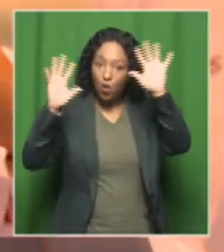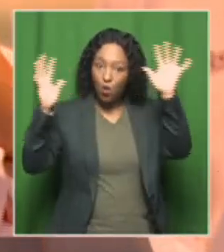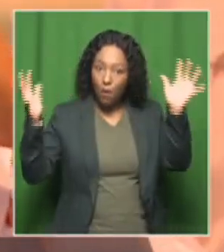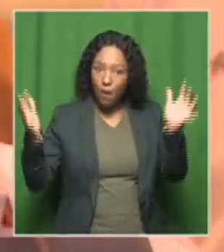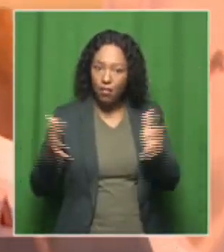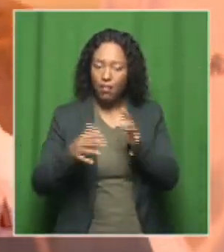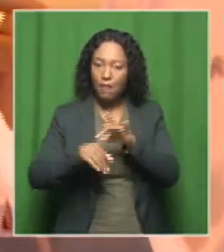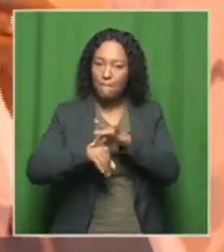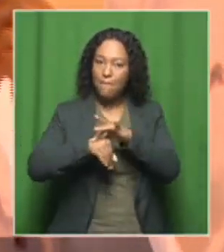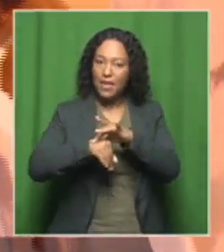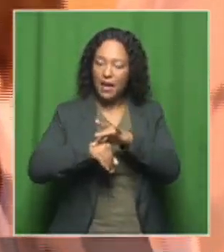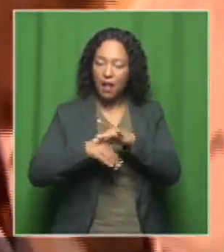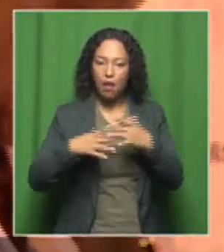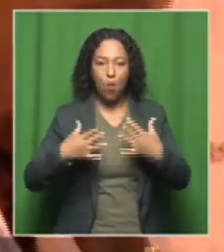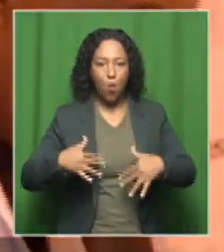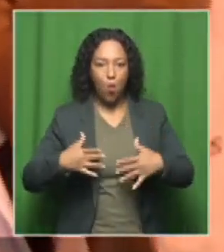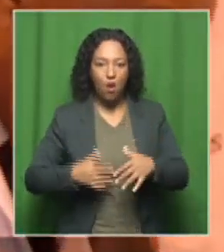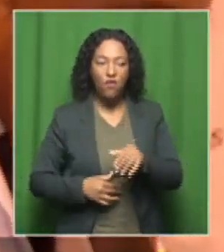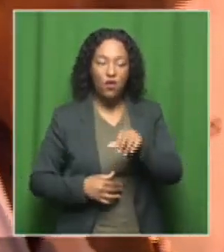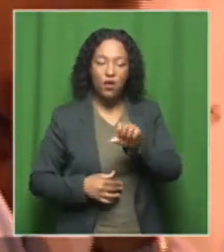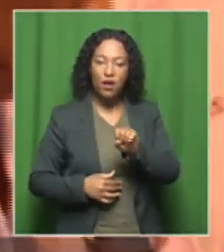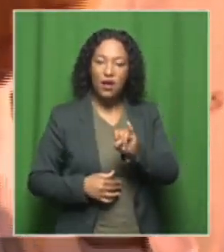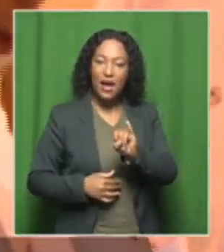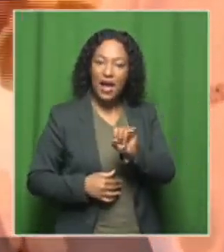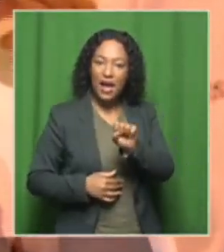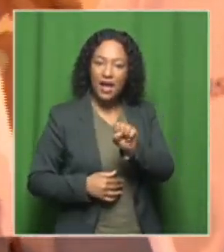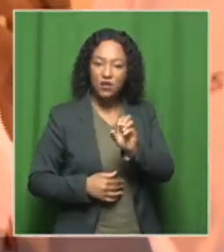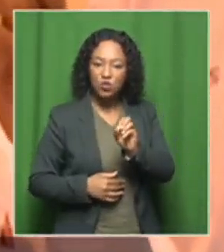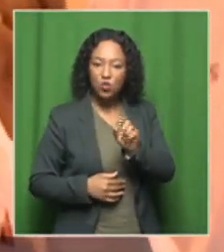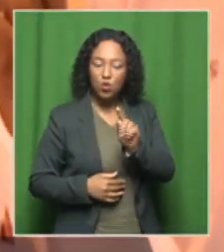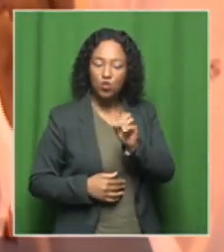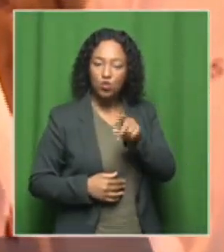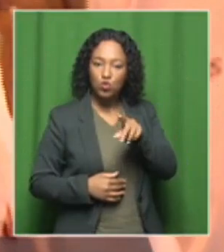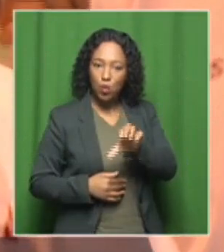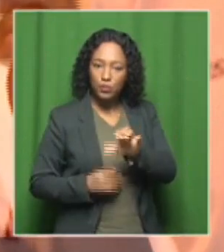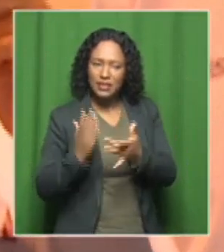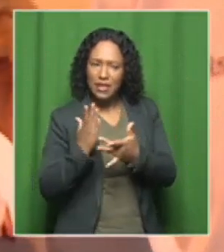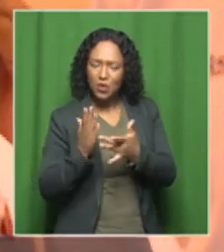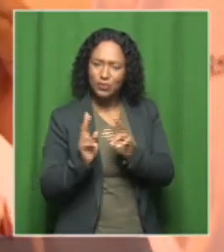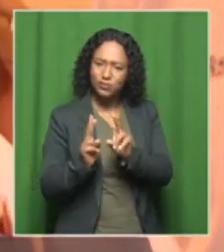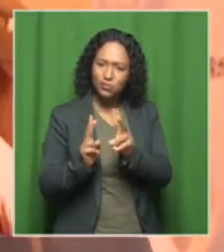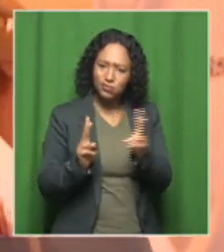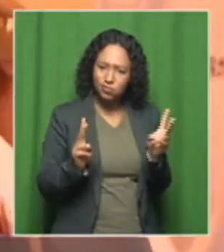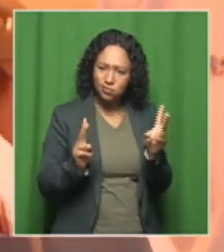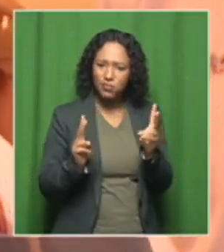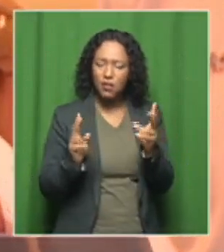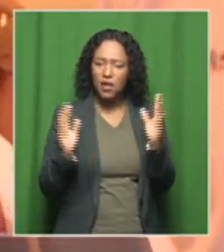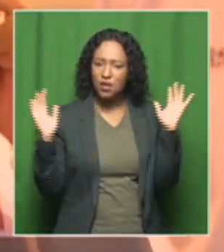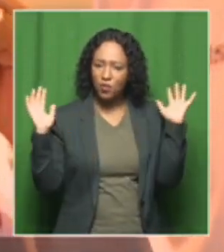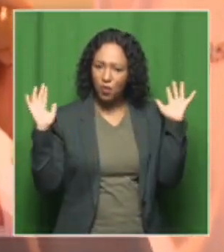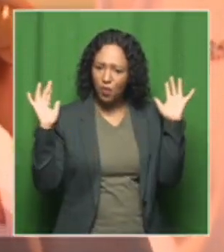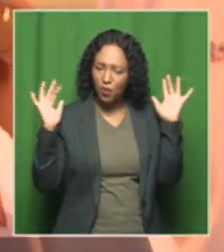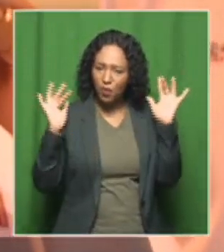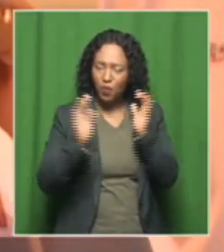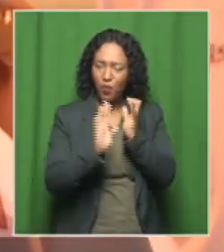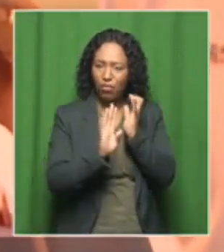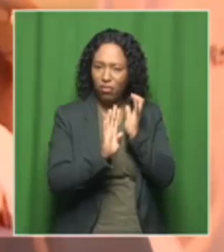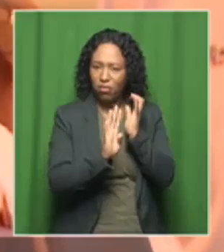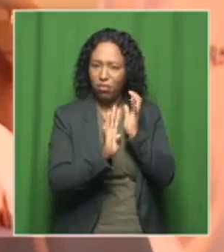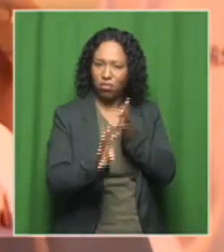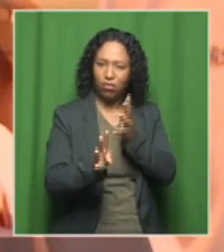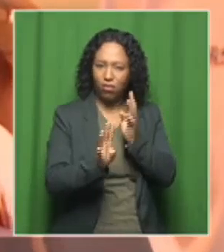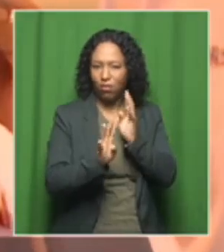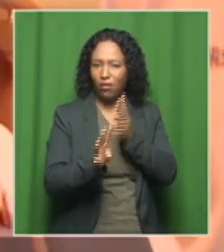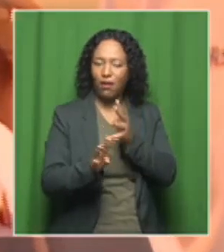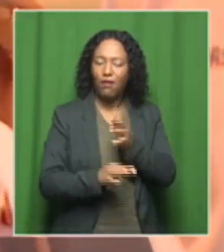where these isotopes are concerned, and today you find various of those role players just flocking into Pelindaba today to mark this